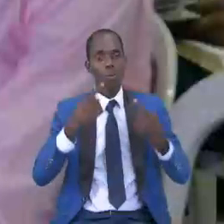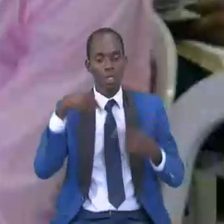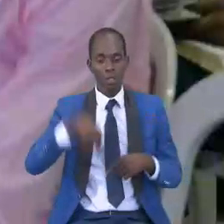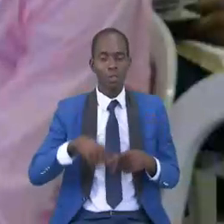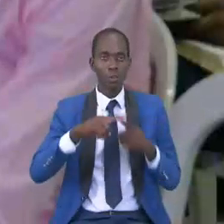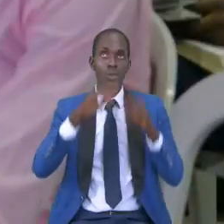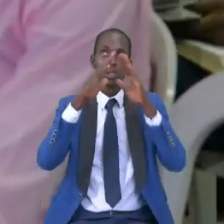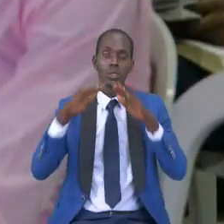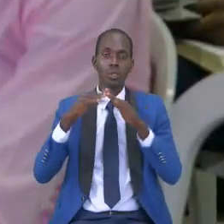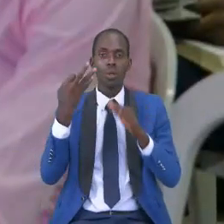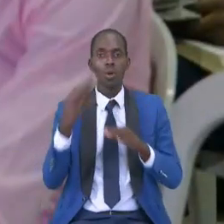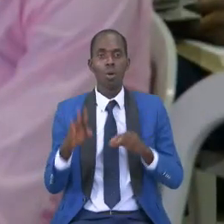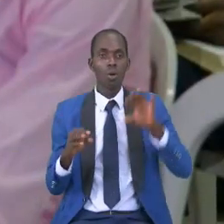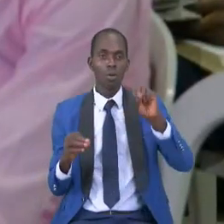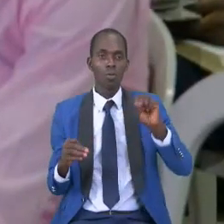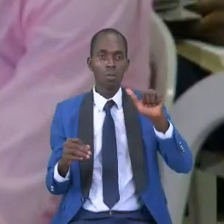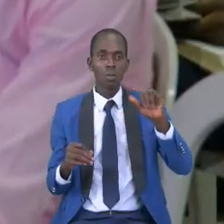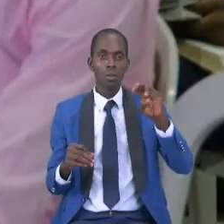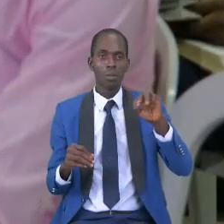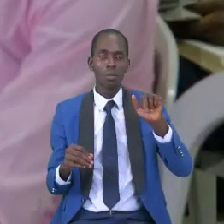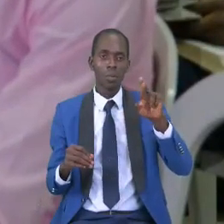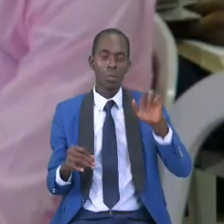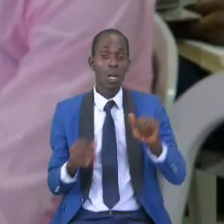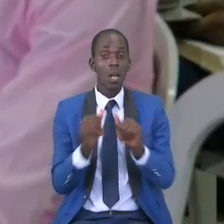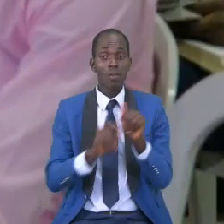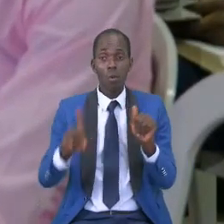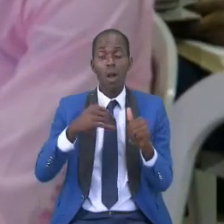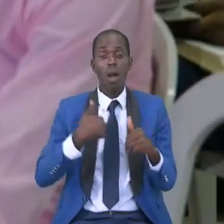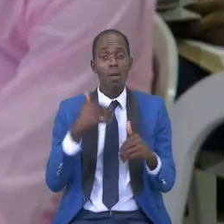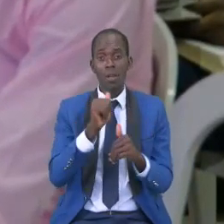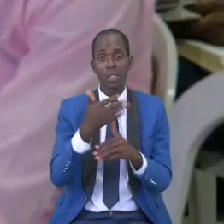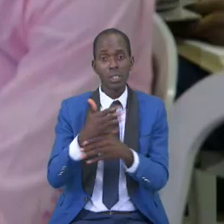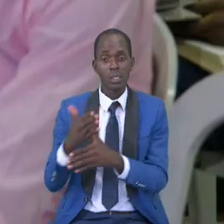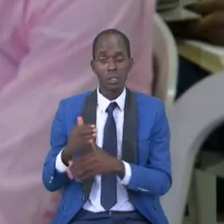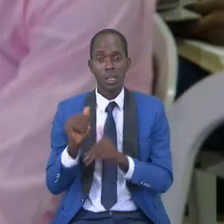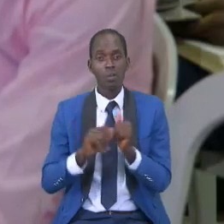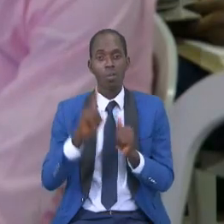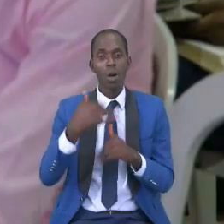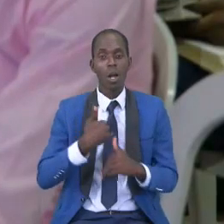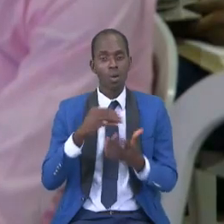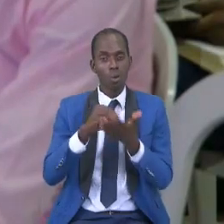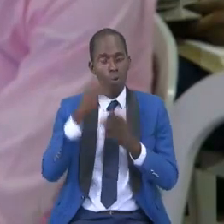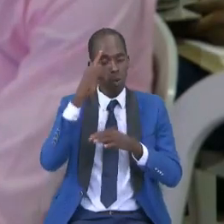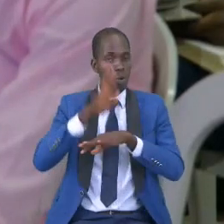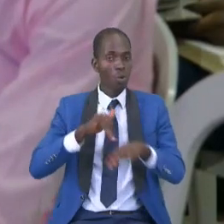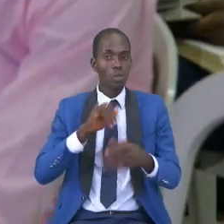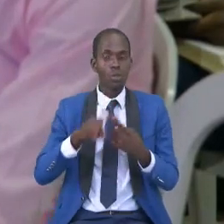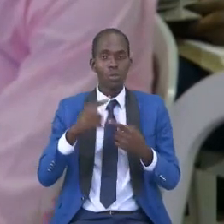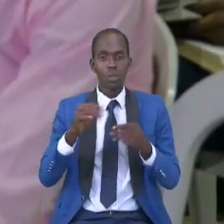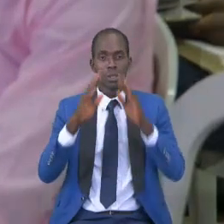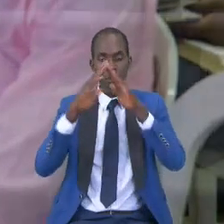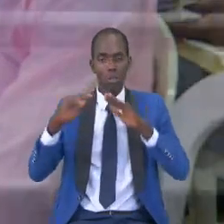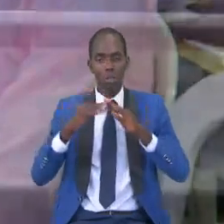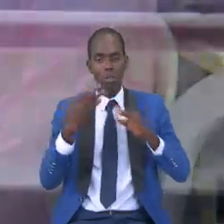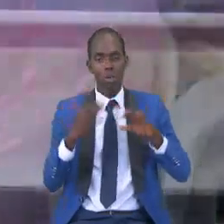Samaria. Everybody has a share. Everybody has his calling. To the city of Samaria,